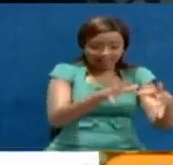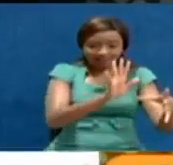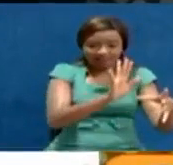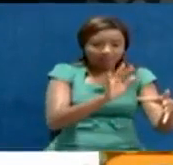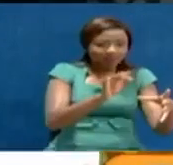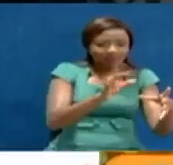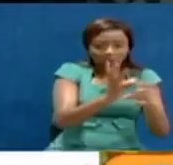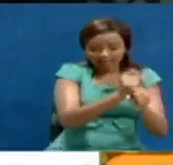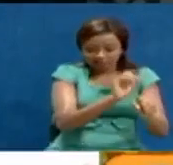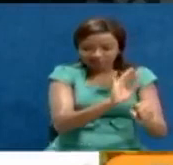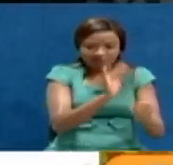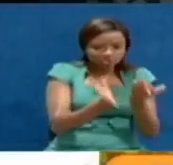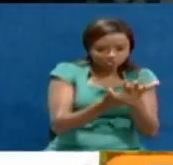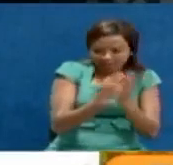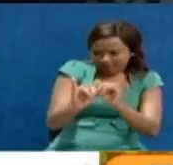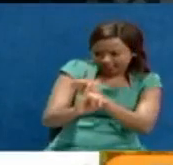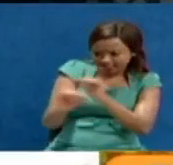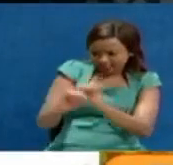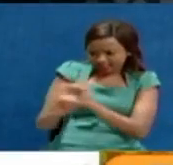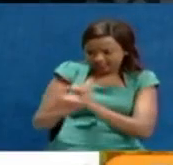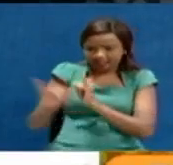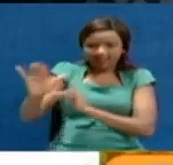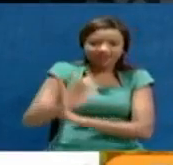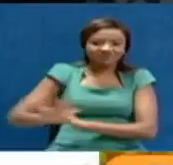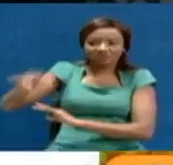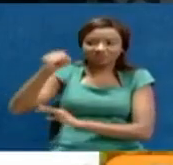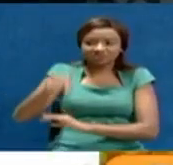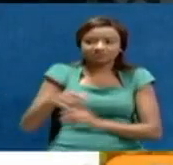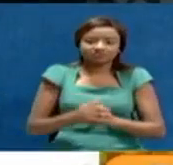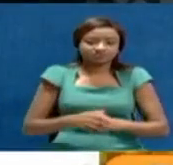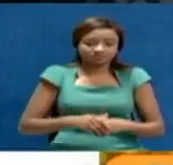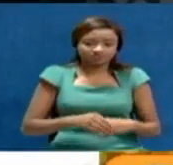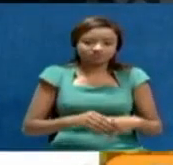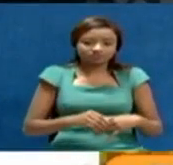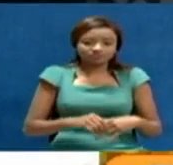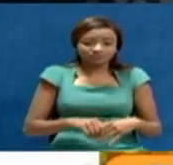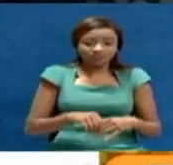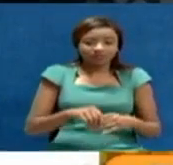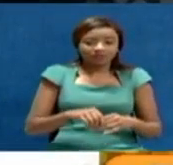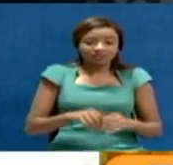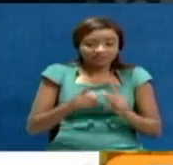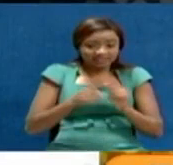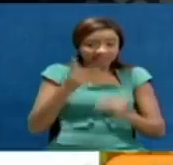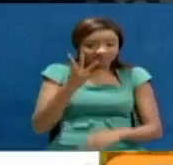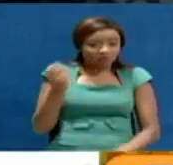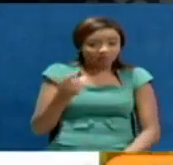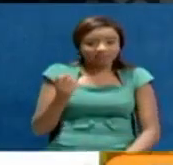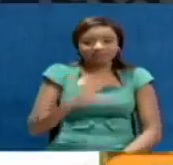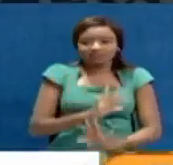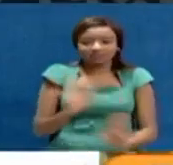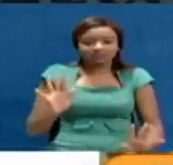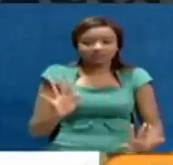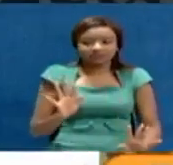coordinate the soil environmental cleanup exercise that should be conducted by the liable respondents in 4 months from the date of the